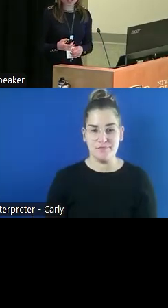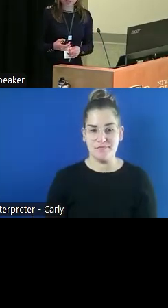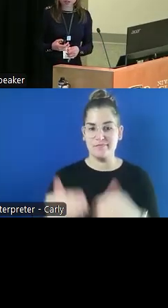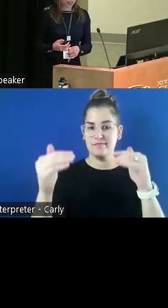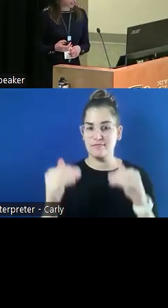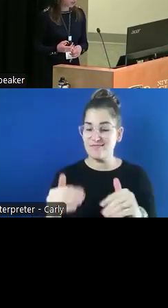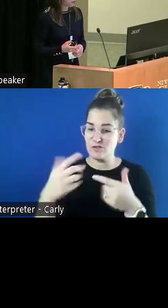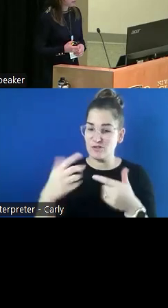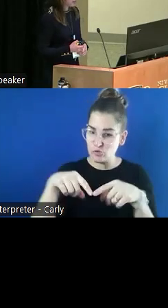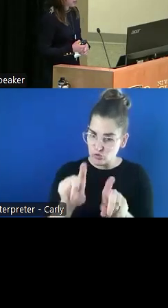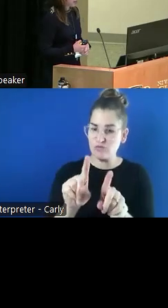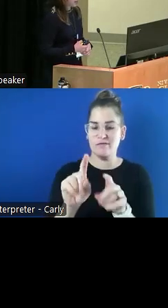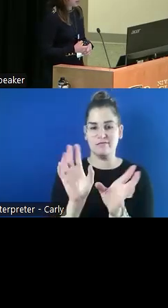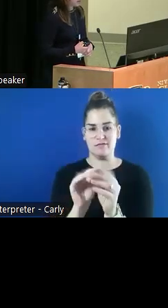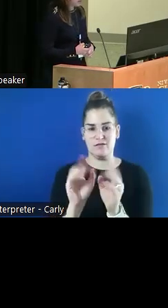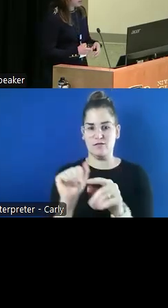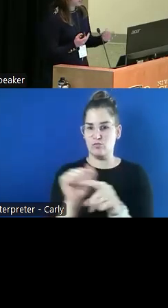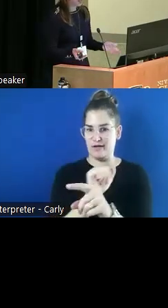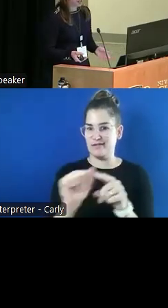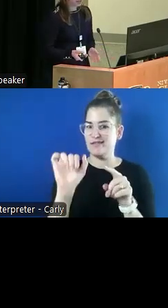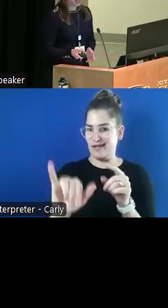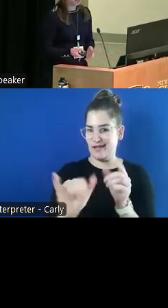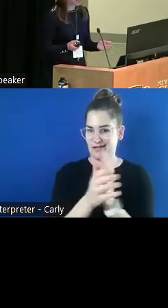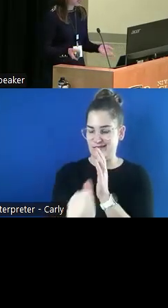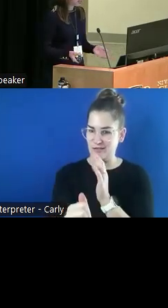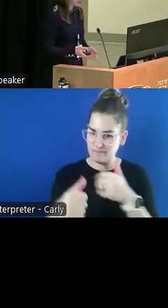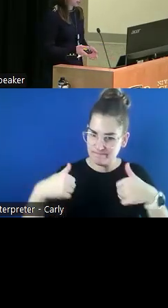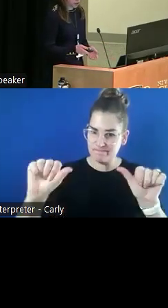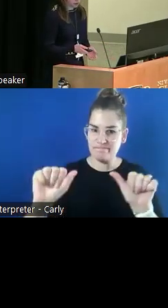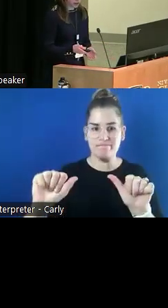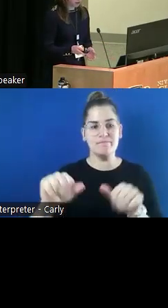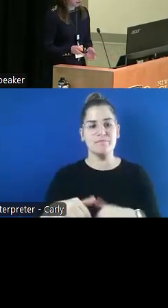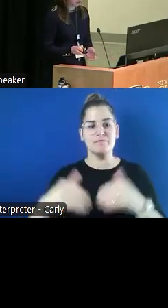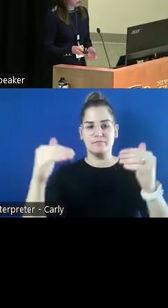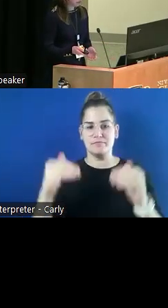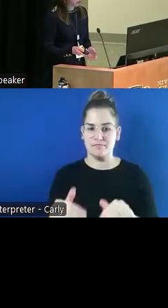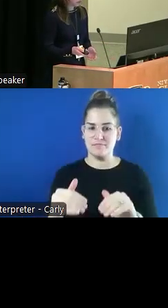therapy skill or strategy, and then a session summary and planning of therapy homework.